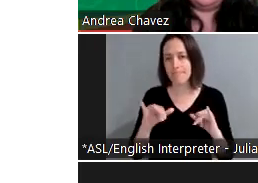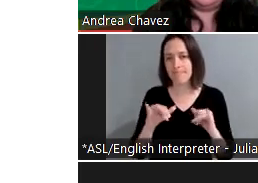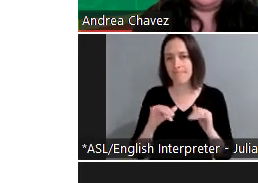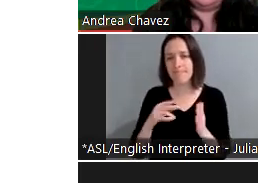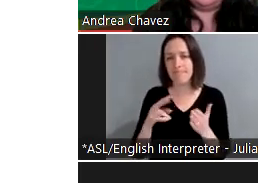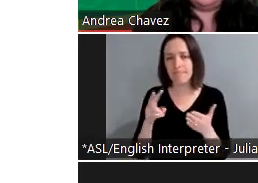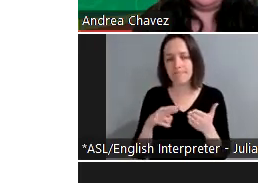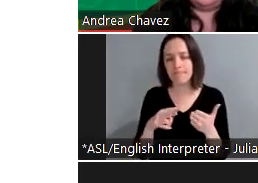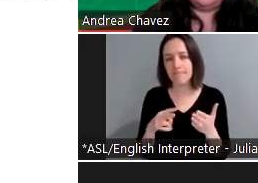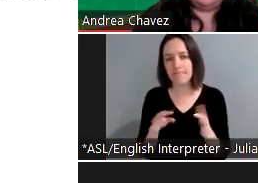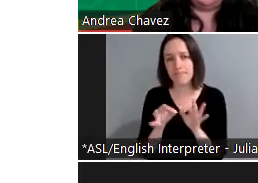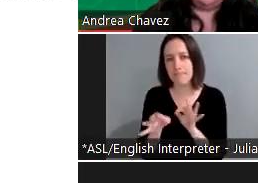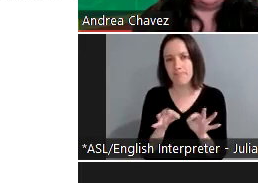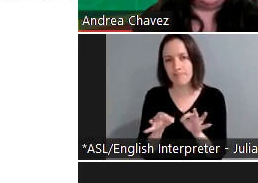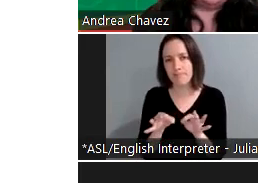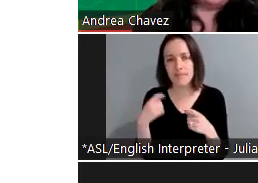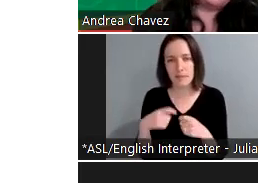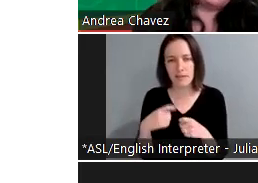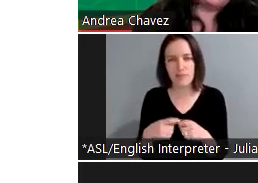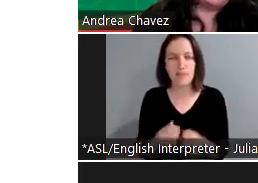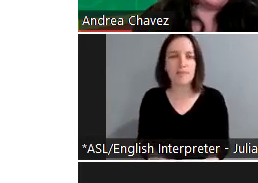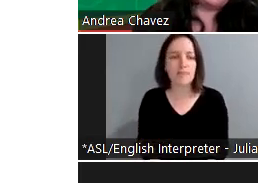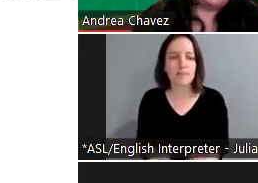al otro idioma. Gracias.